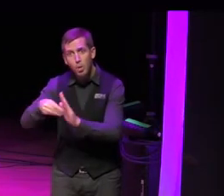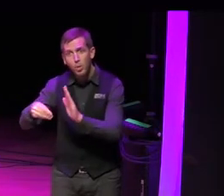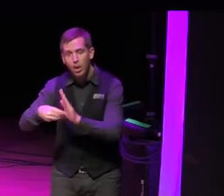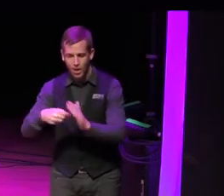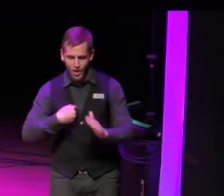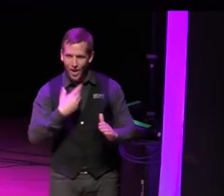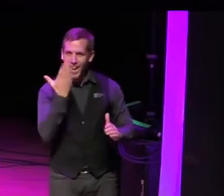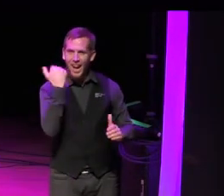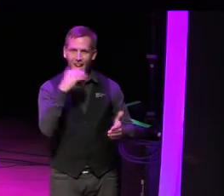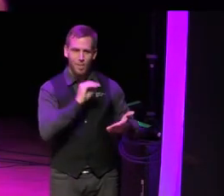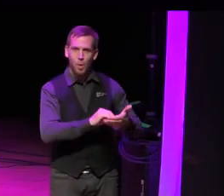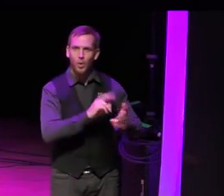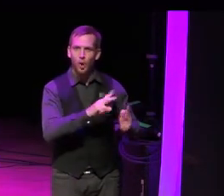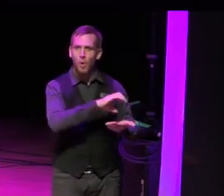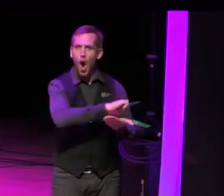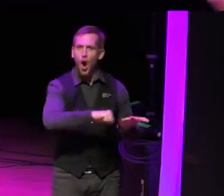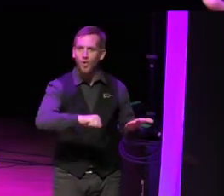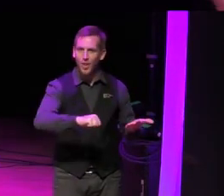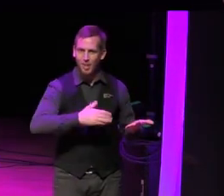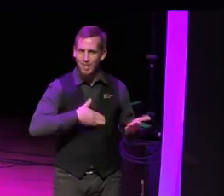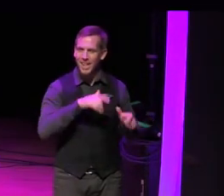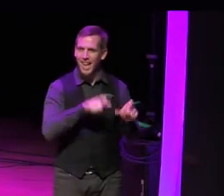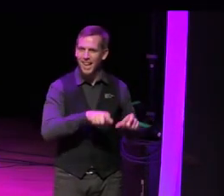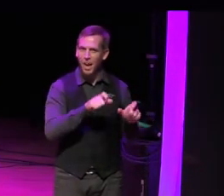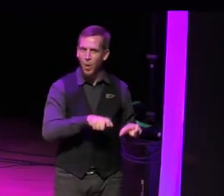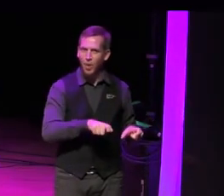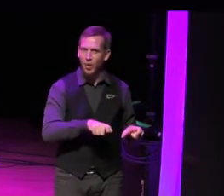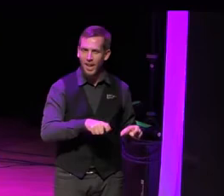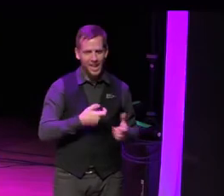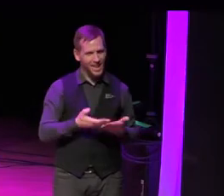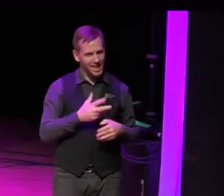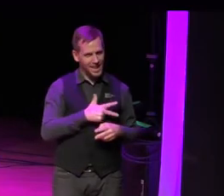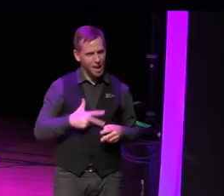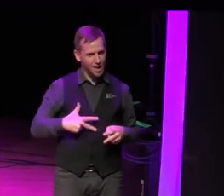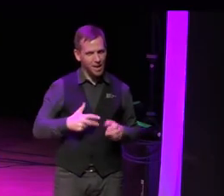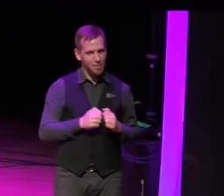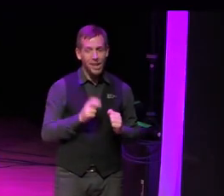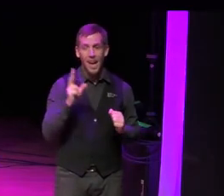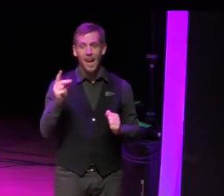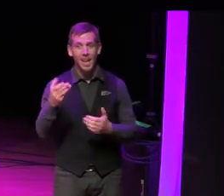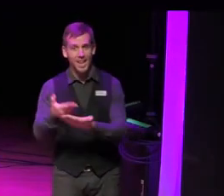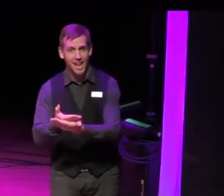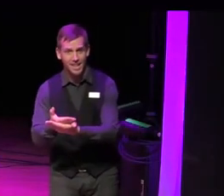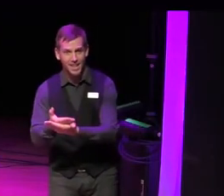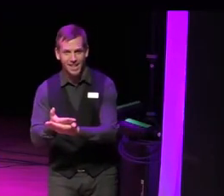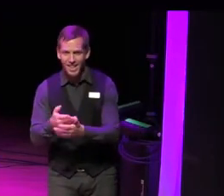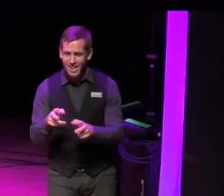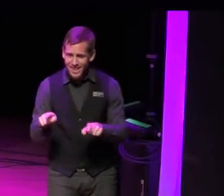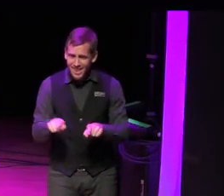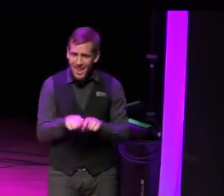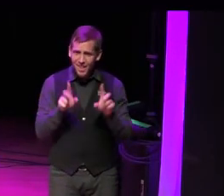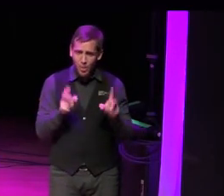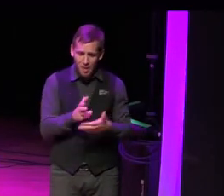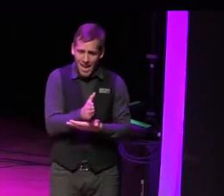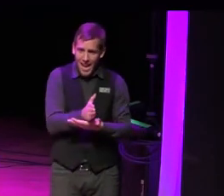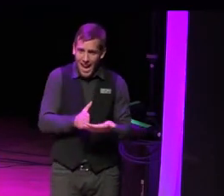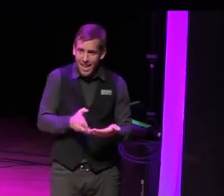happened in Sweden or in Denmark, but when it was abroad. So it was in a way semi-recognized as a